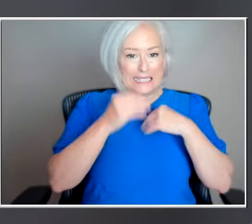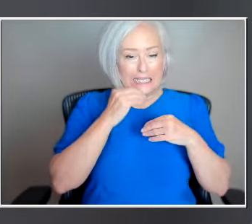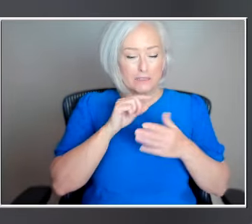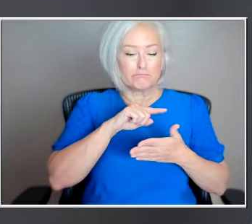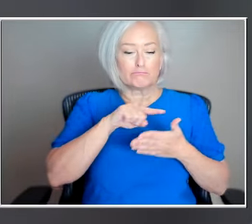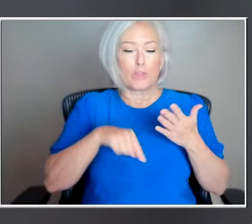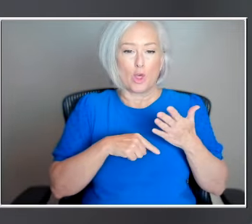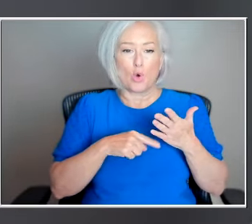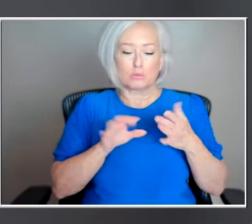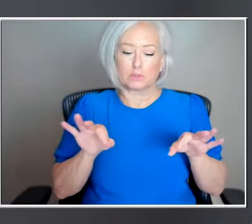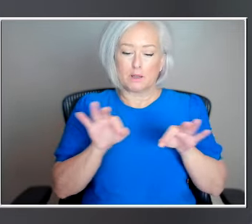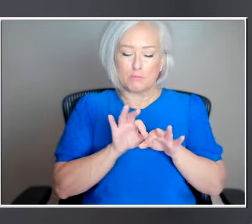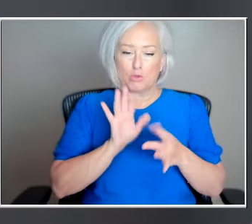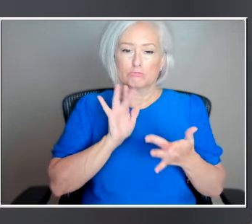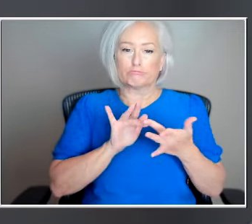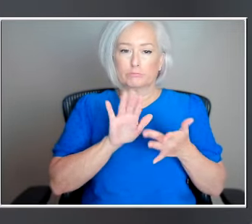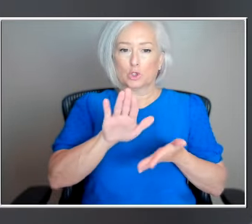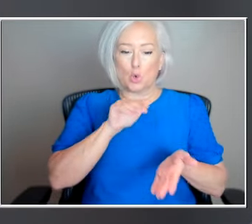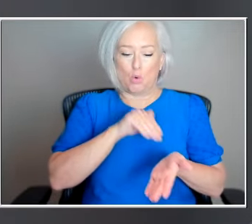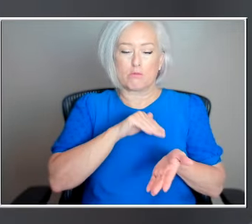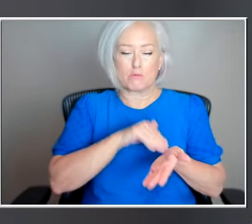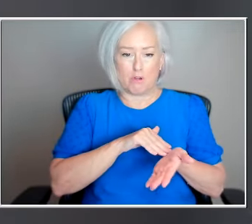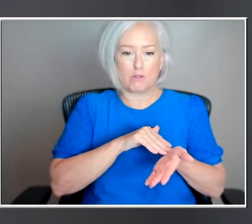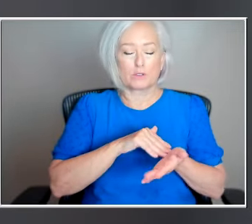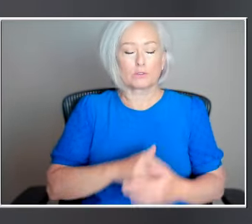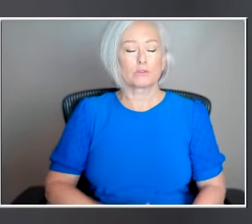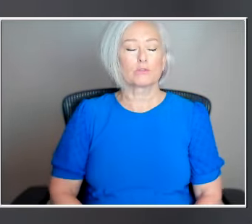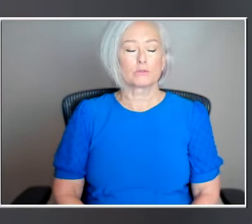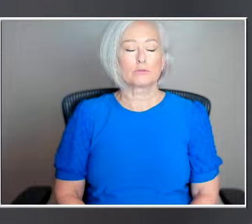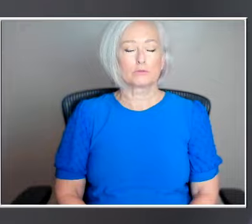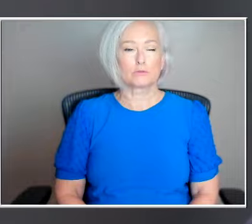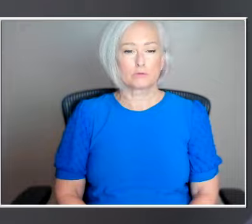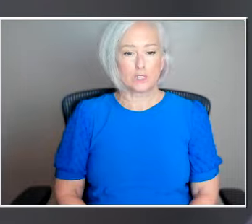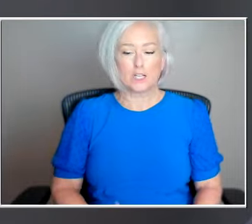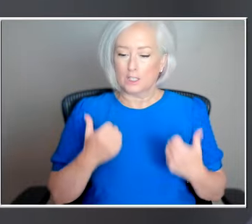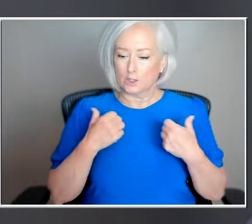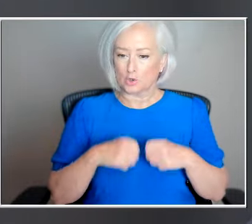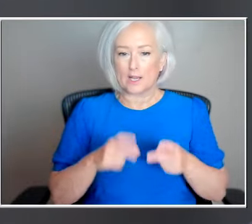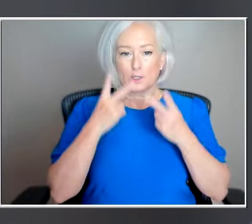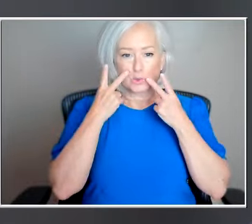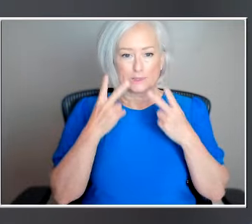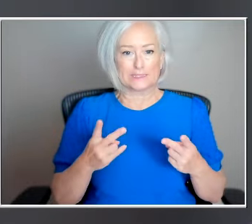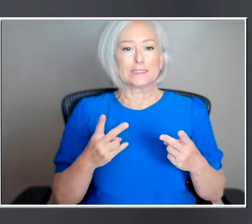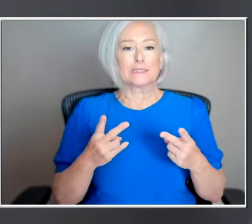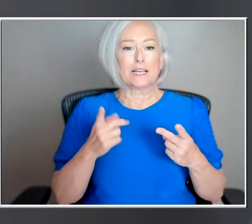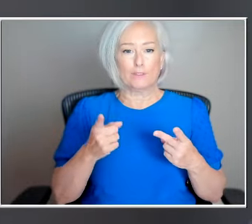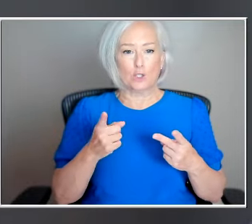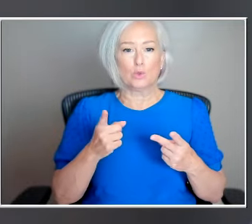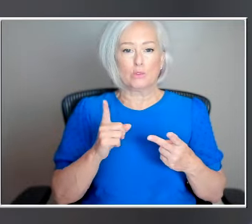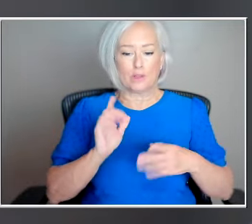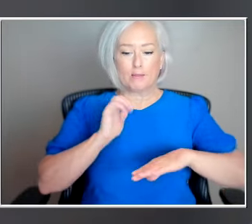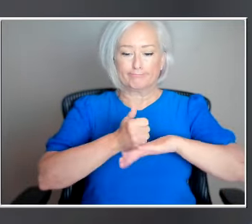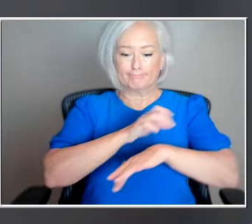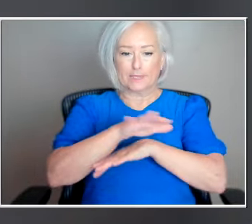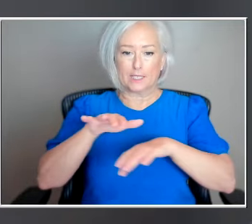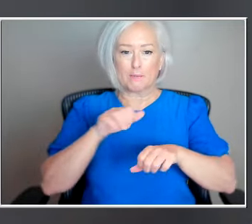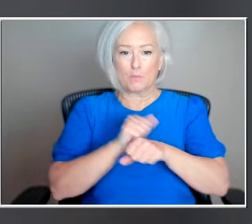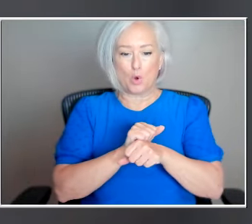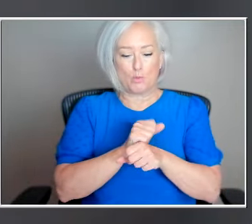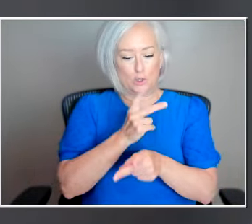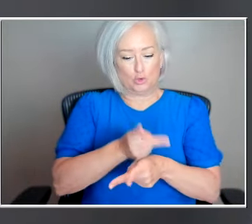symptoms, then please discuss that with your primary care physicians and try to see if we can detect this at an earlier stage and take care of it.